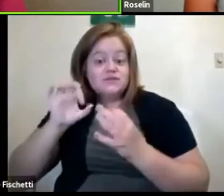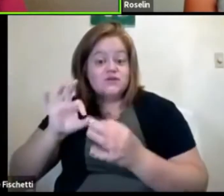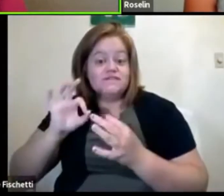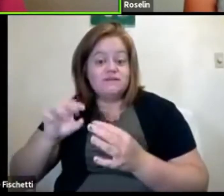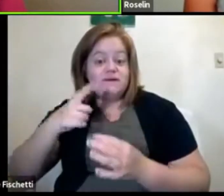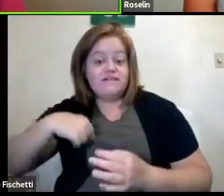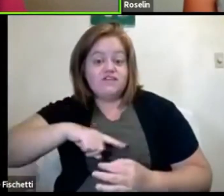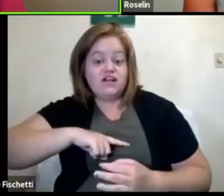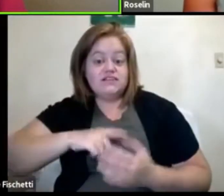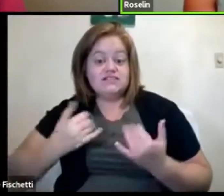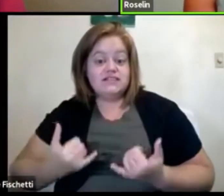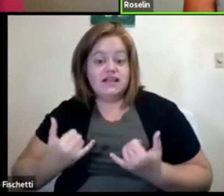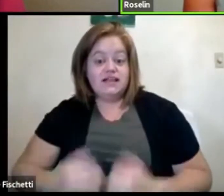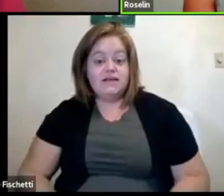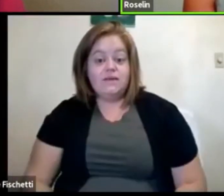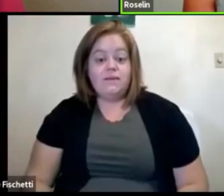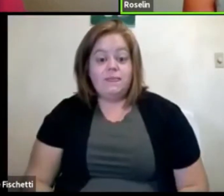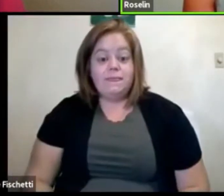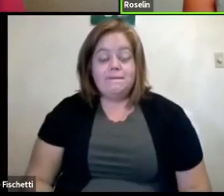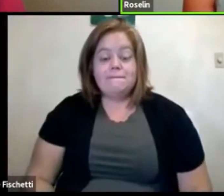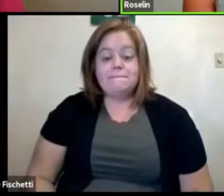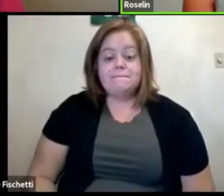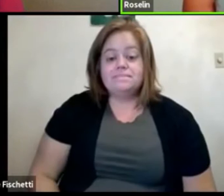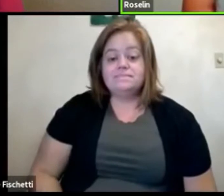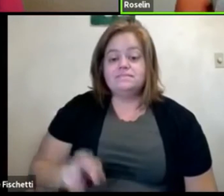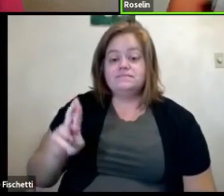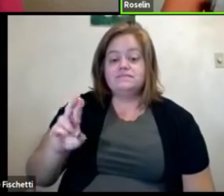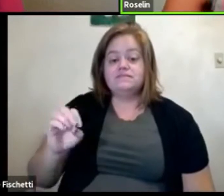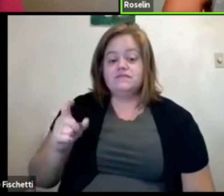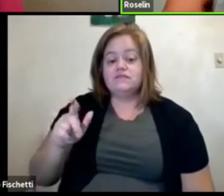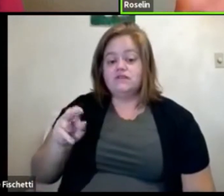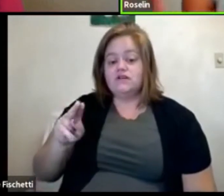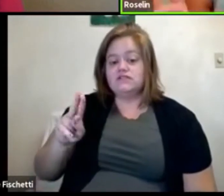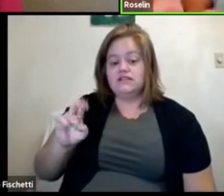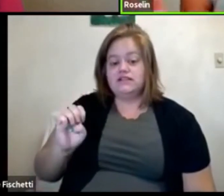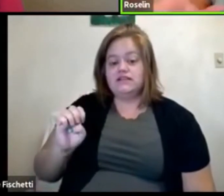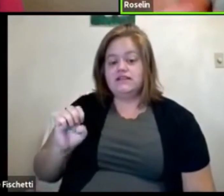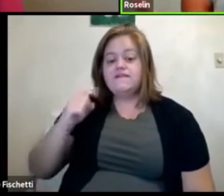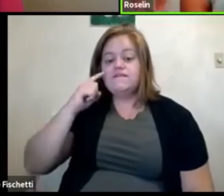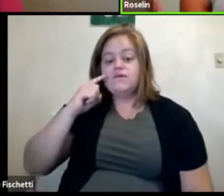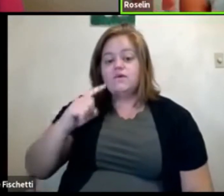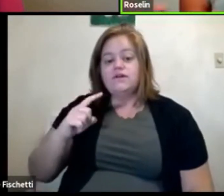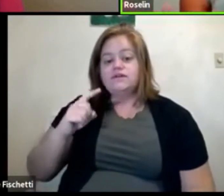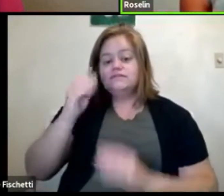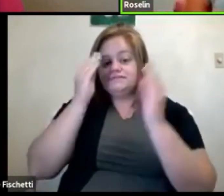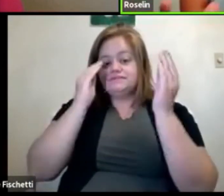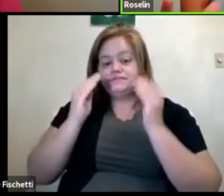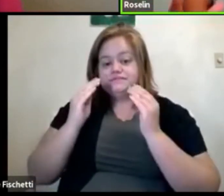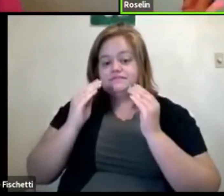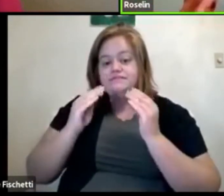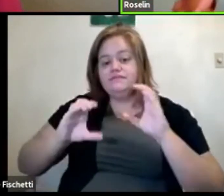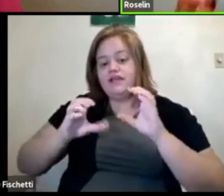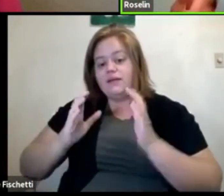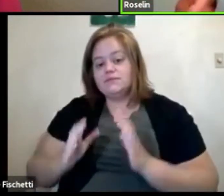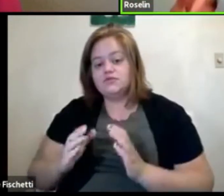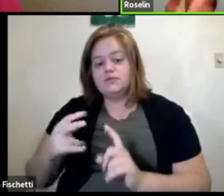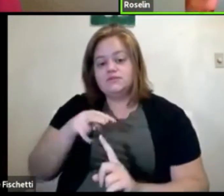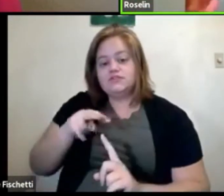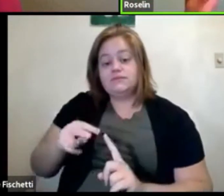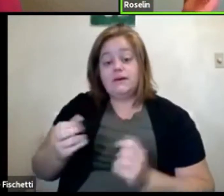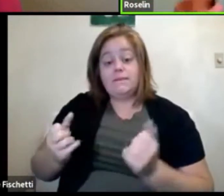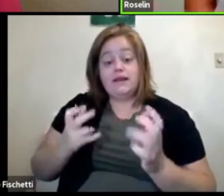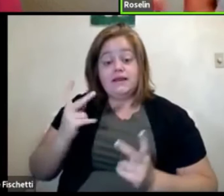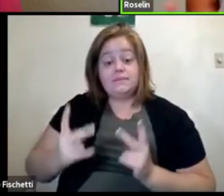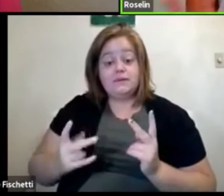watching? So I think like for the cosmetics chemist perspective is that many people think like,